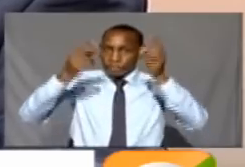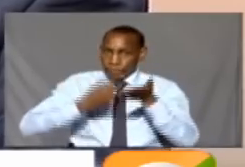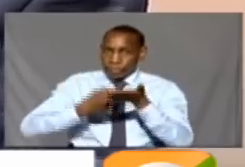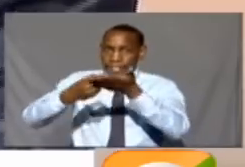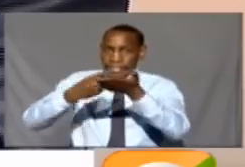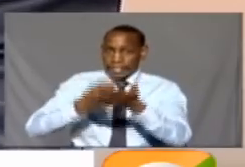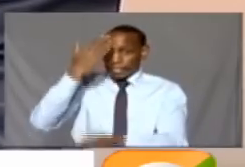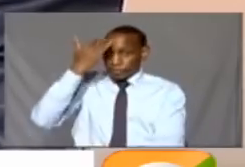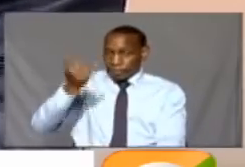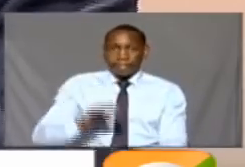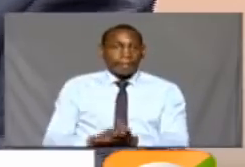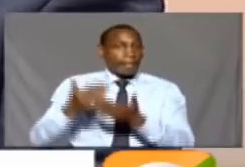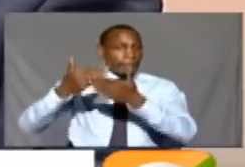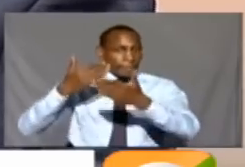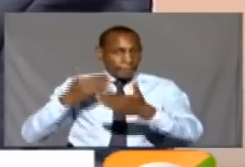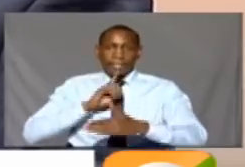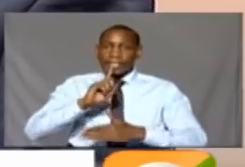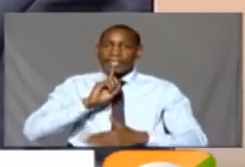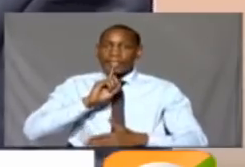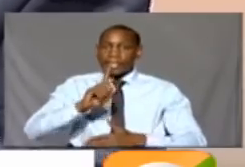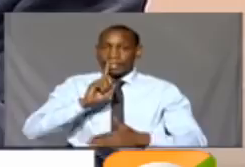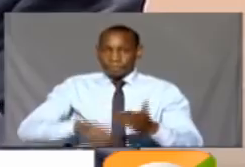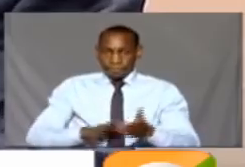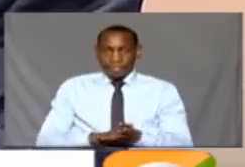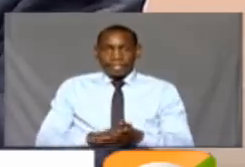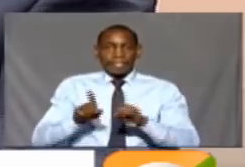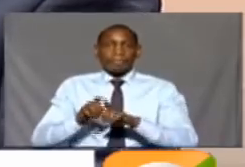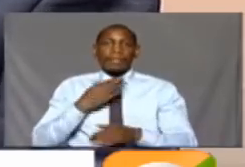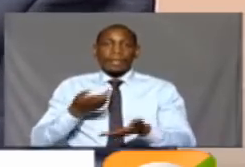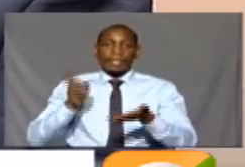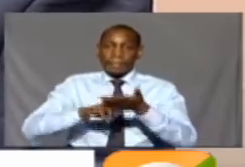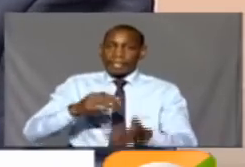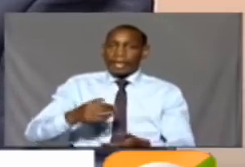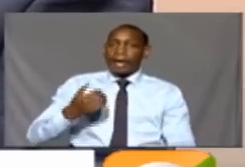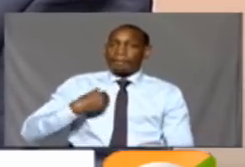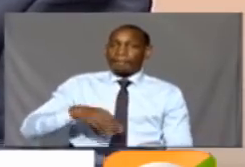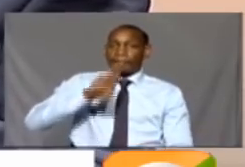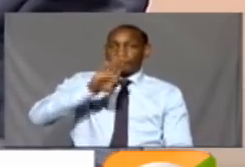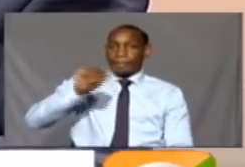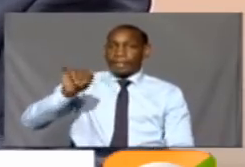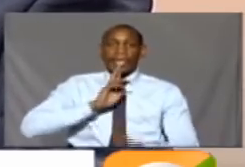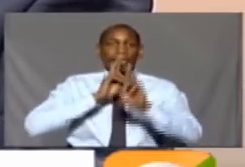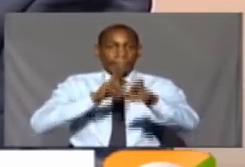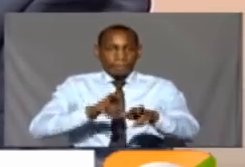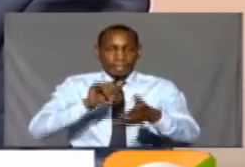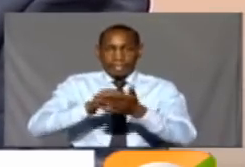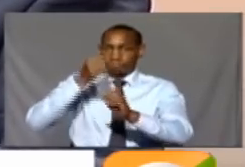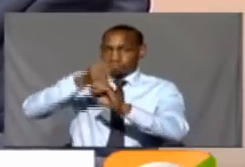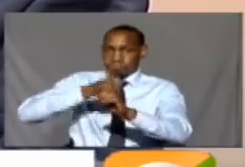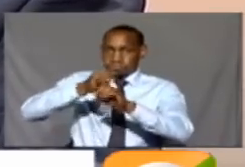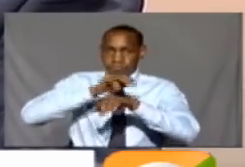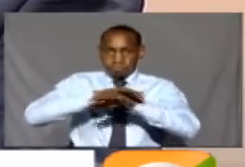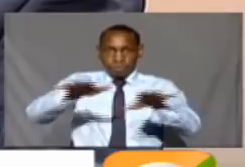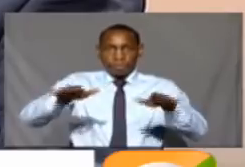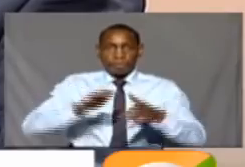because I have said, and I want to repeat, we have a BBI report that is on the market. It has not